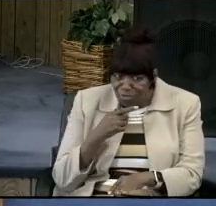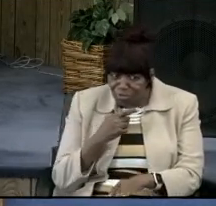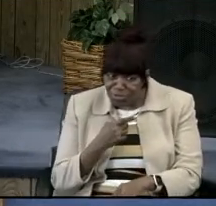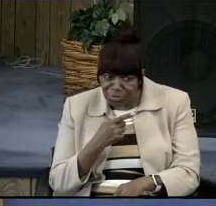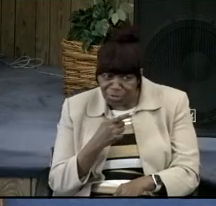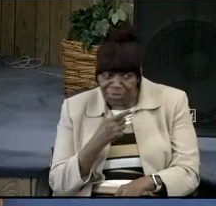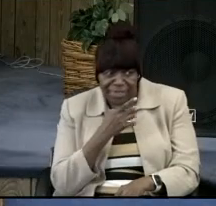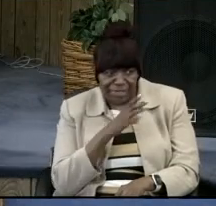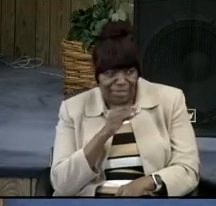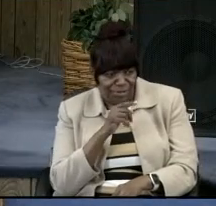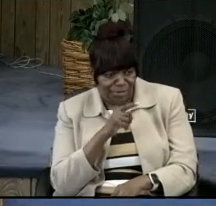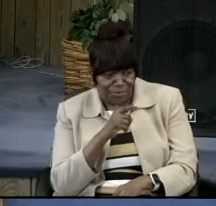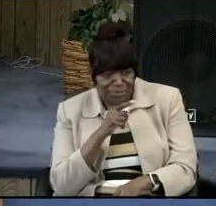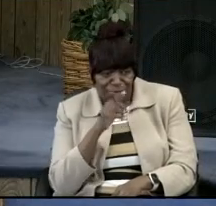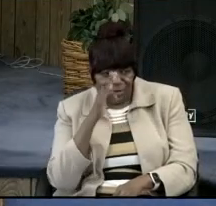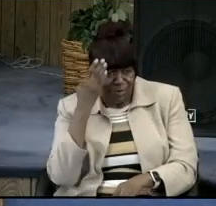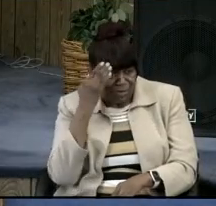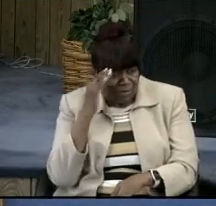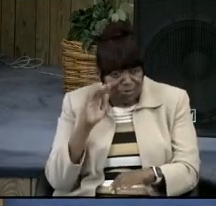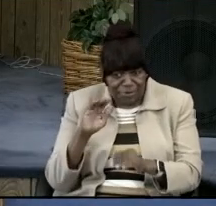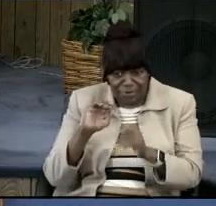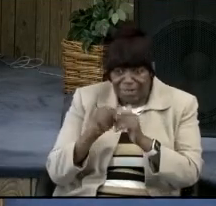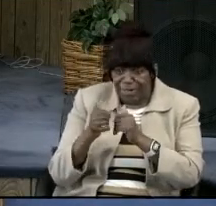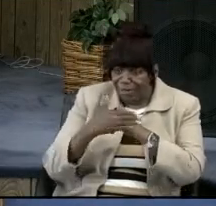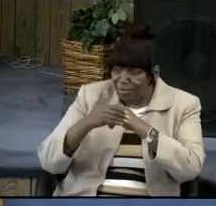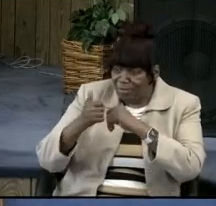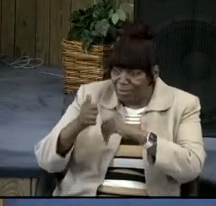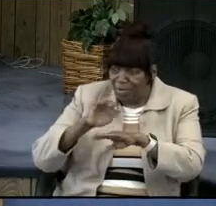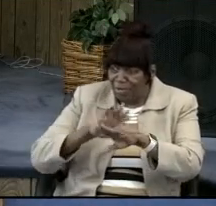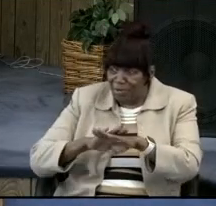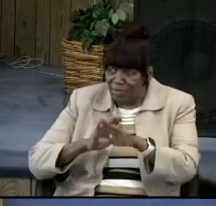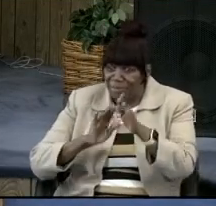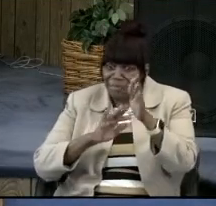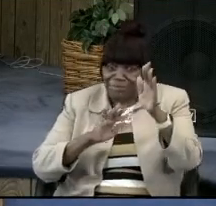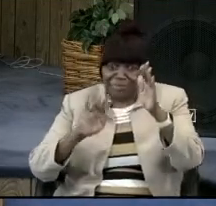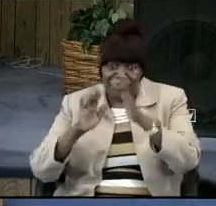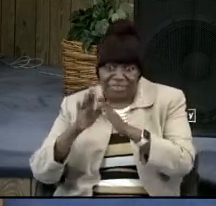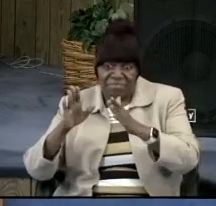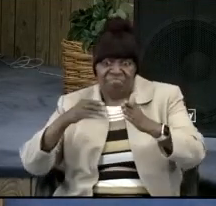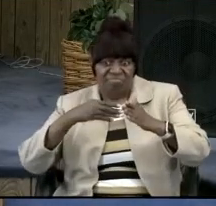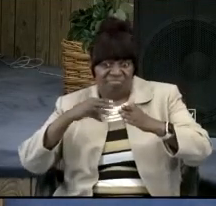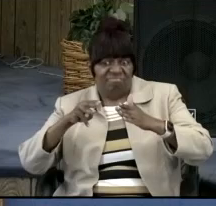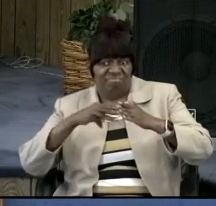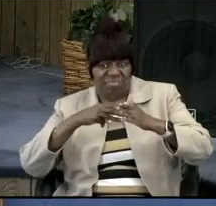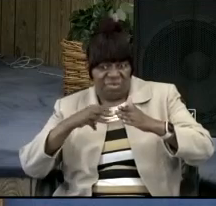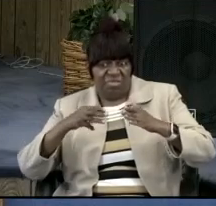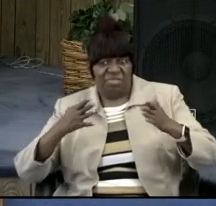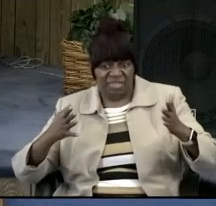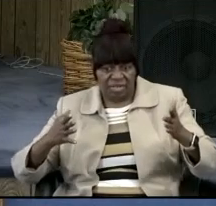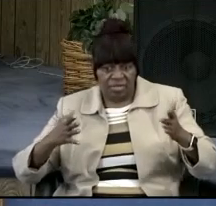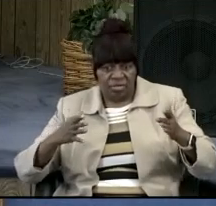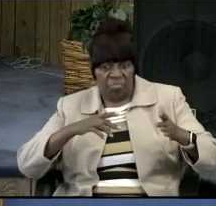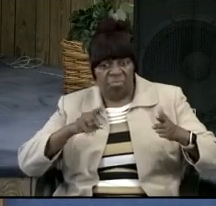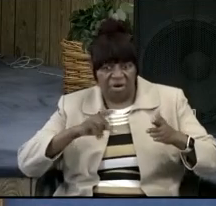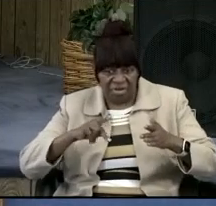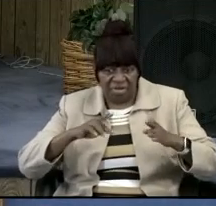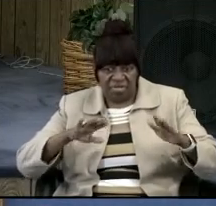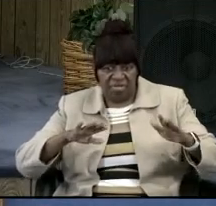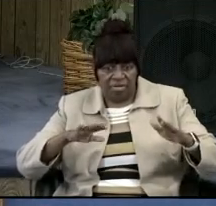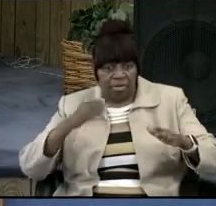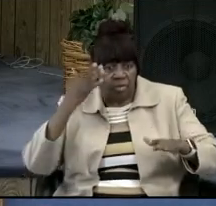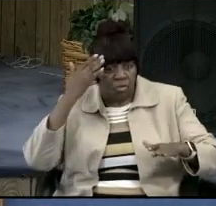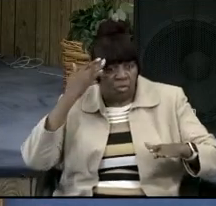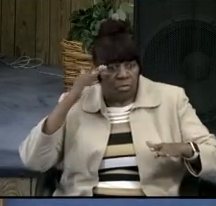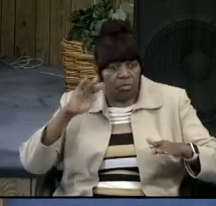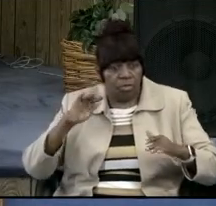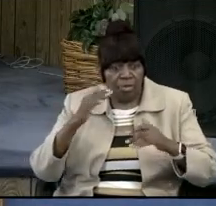call on Jesus because you was too busy calling on hip hop and reggae and whatever else you was into. And you don't know how